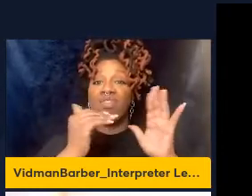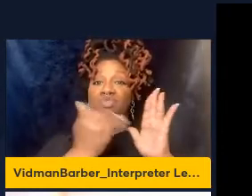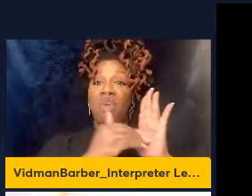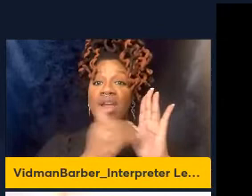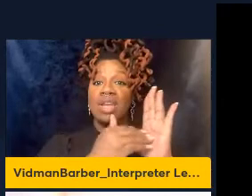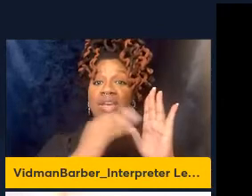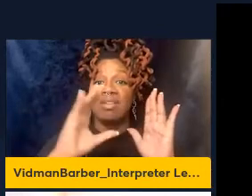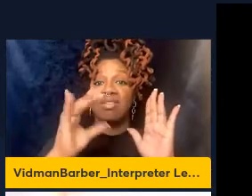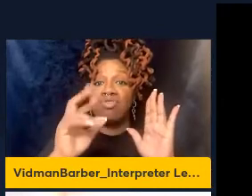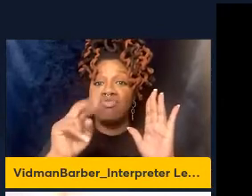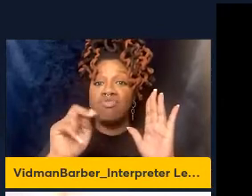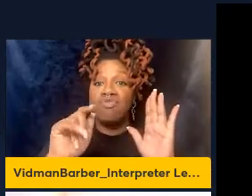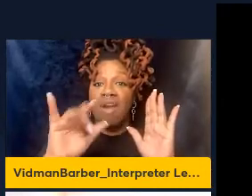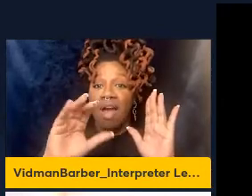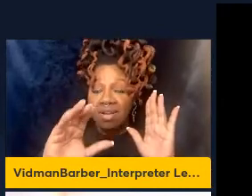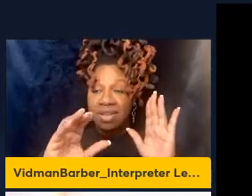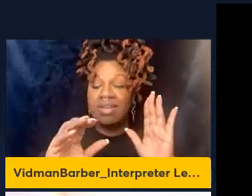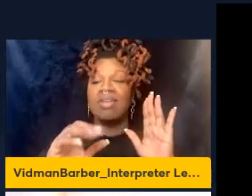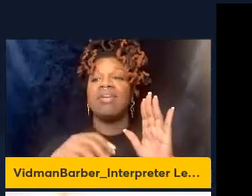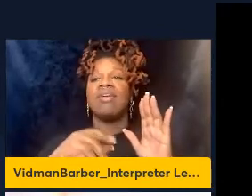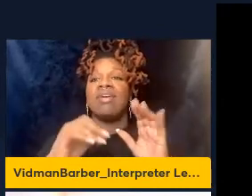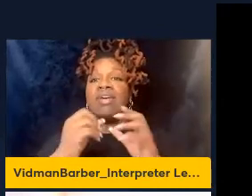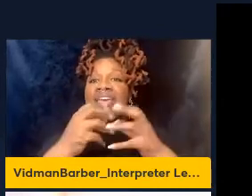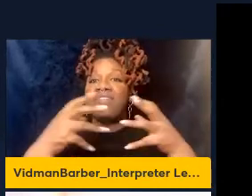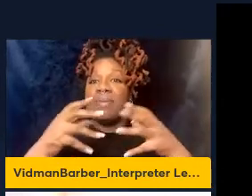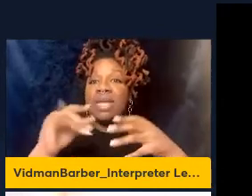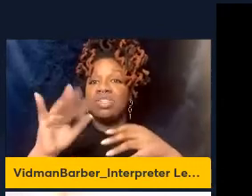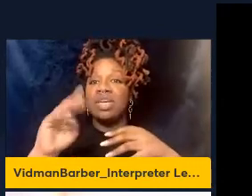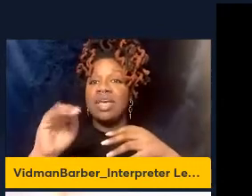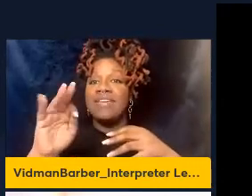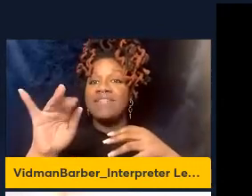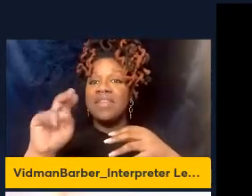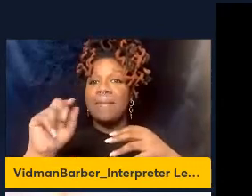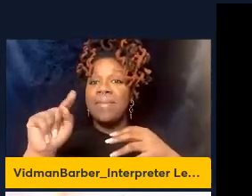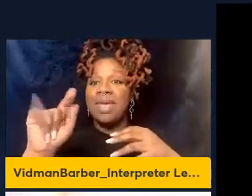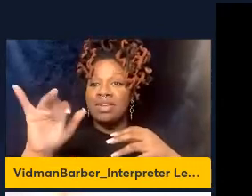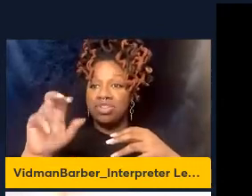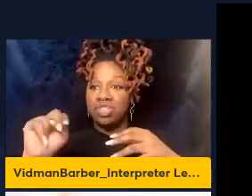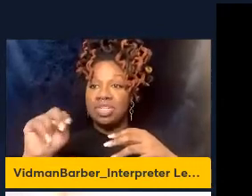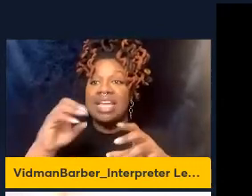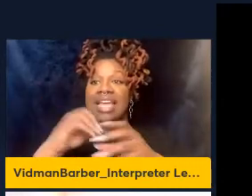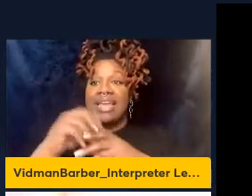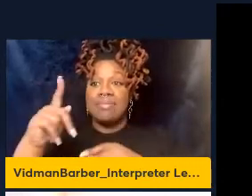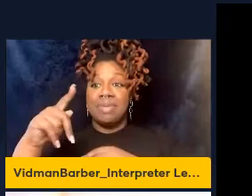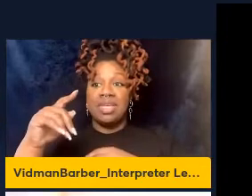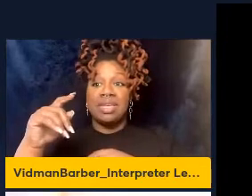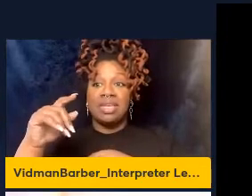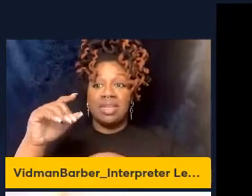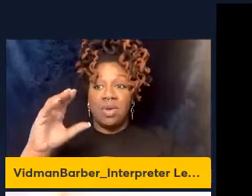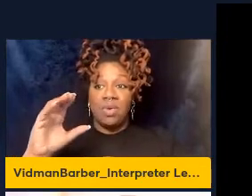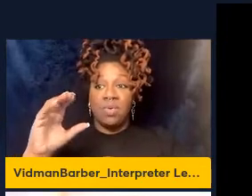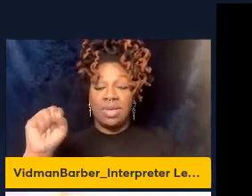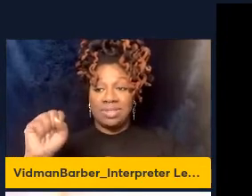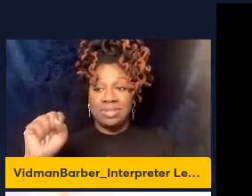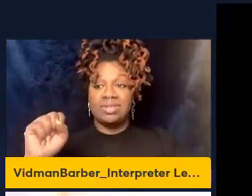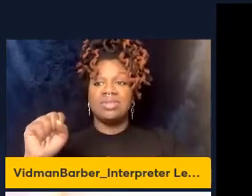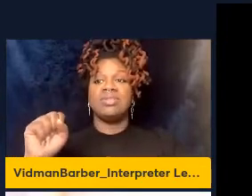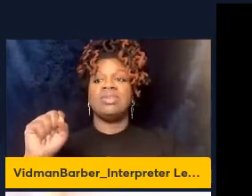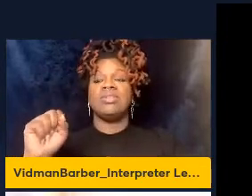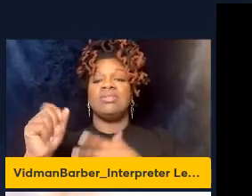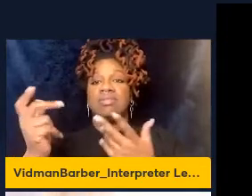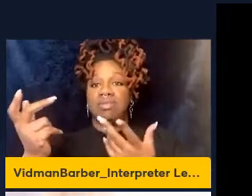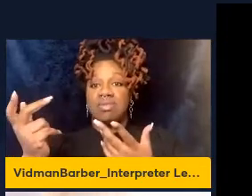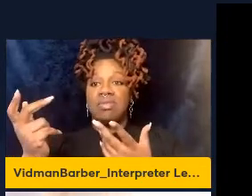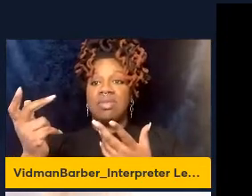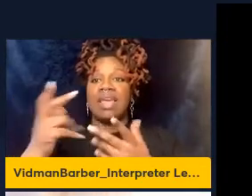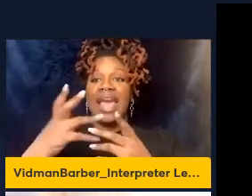diseases. In polycystic ovary syndrome, mechanisms are less known, and we're not going to focus on that for the small project that I want to share with you today. But